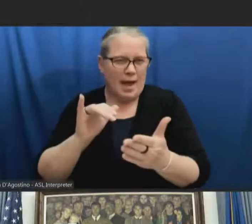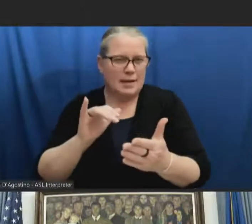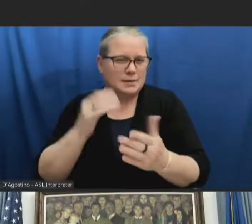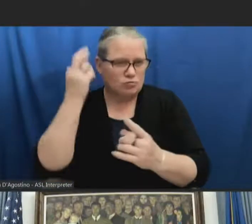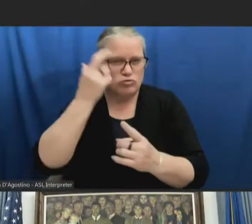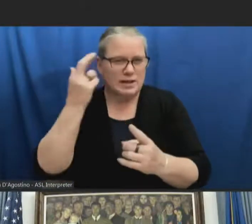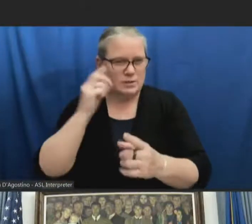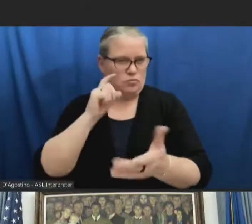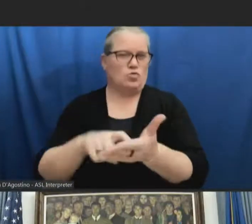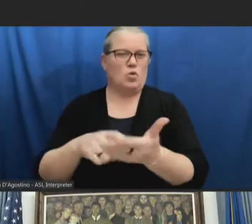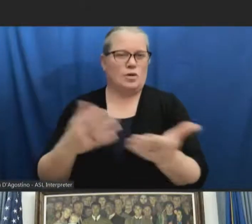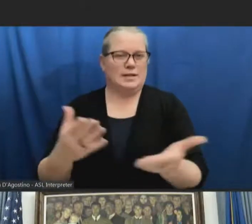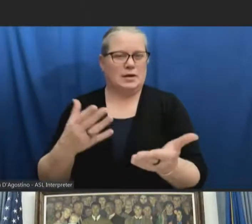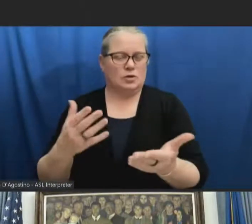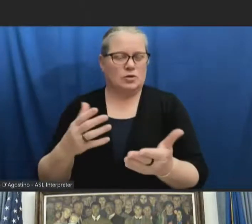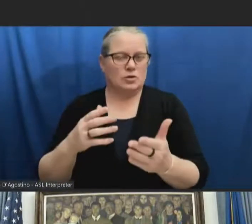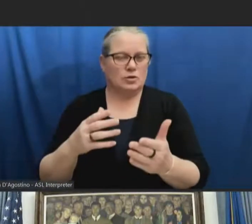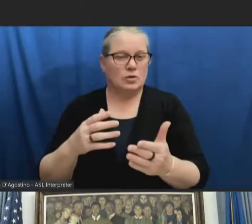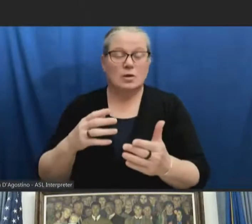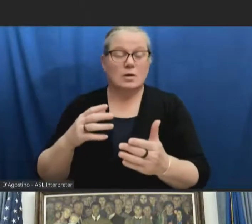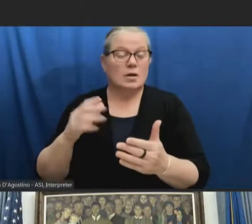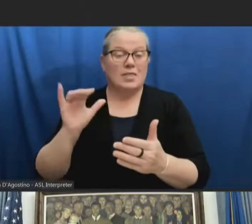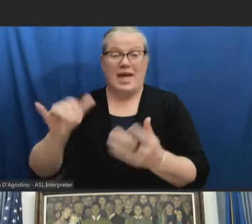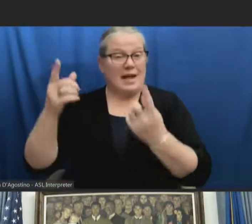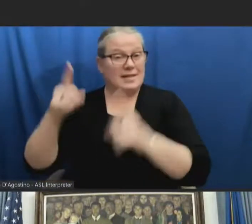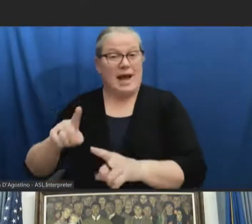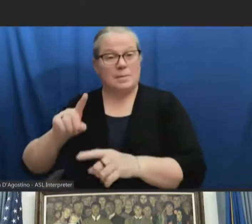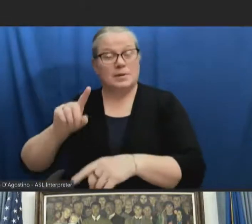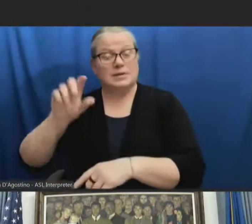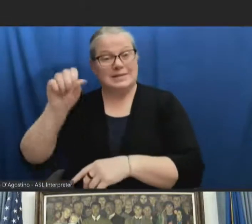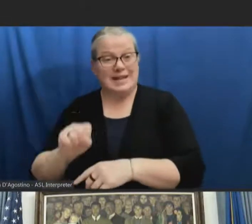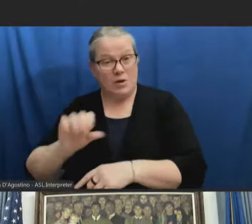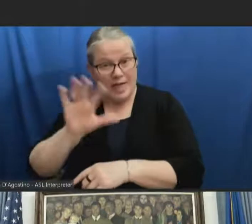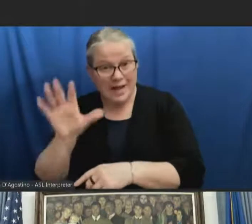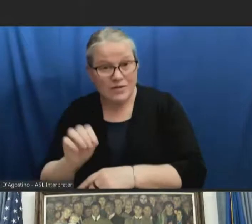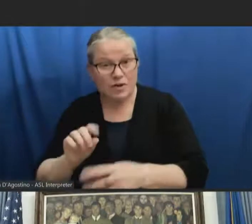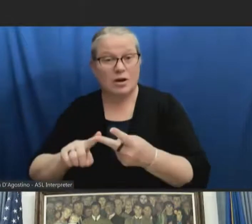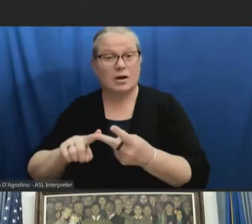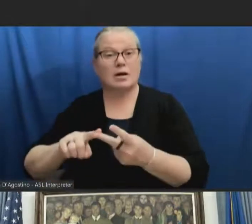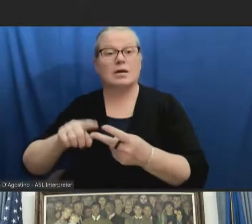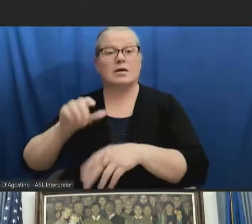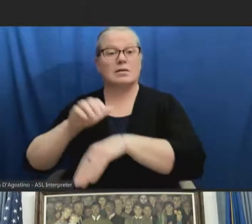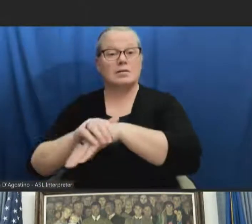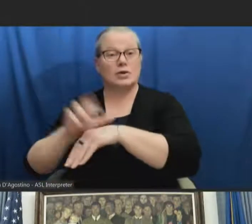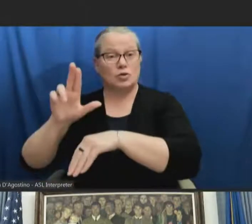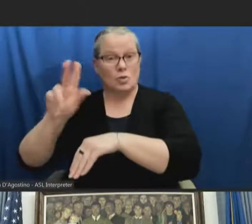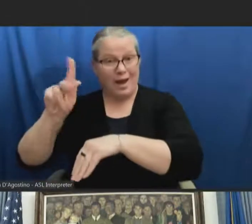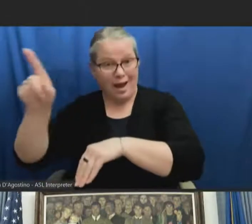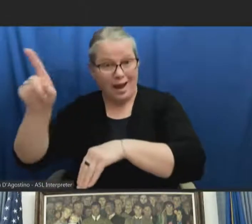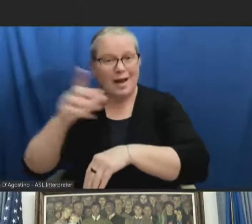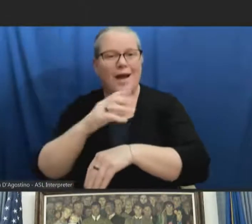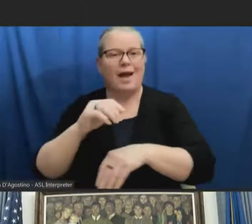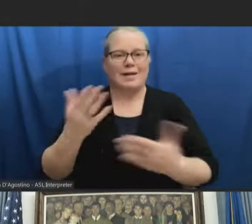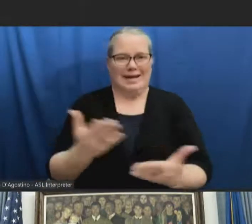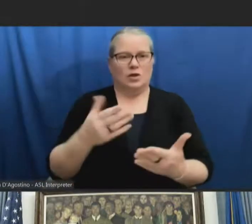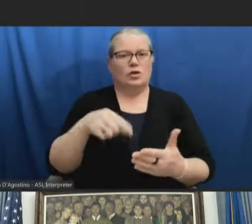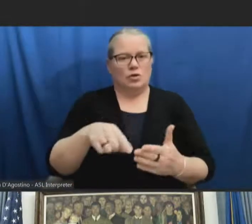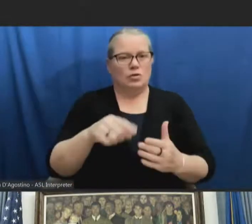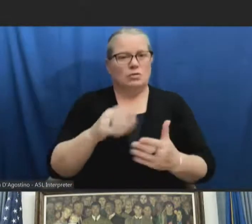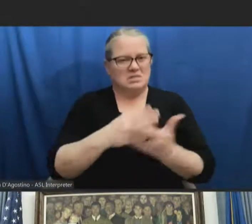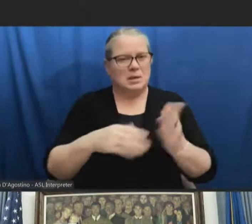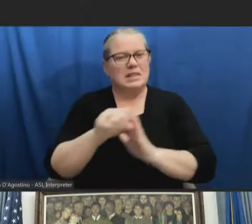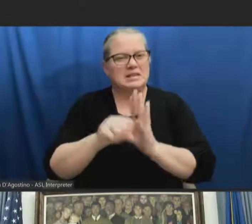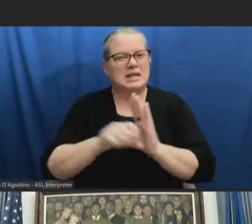was certainly true. It was true in South Africa. It was true in the UK, and it's been true in some of the outbreak states here in the US as well. Where the early stages